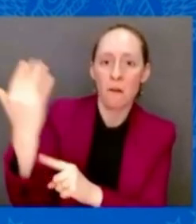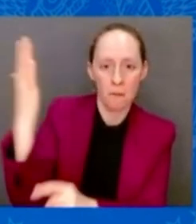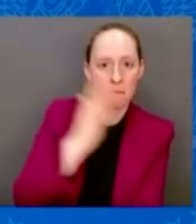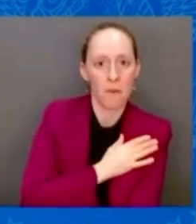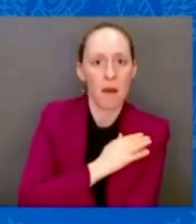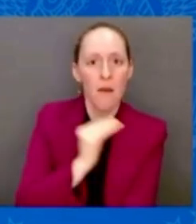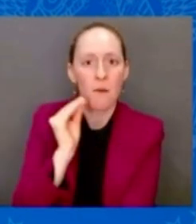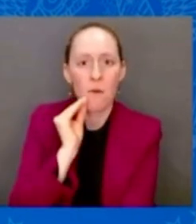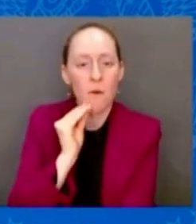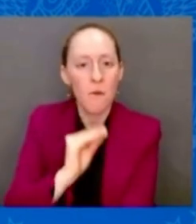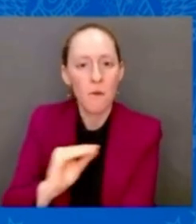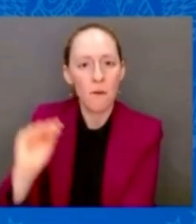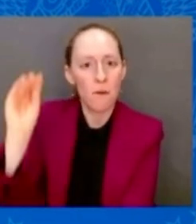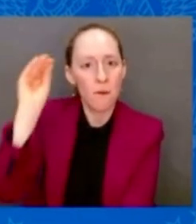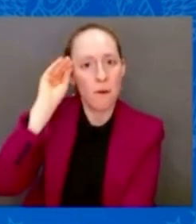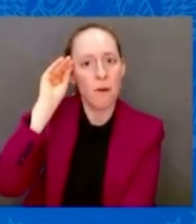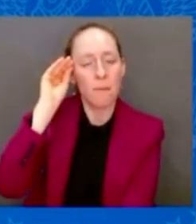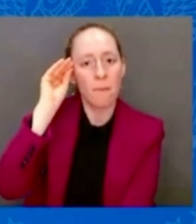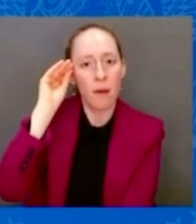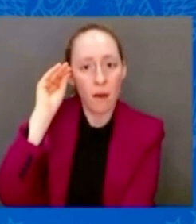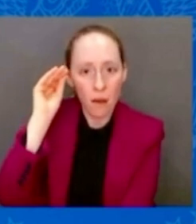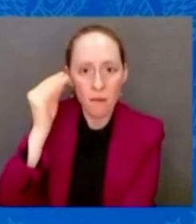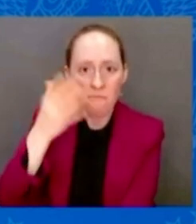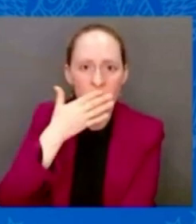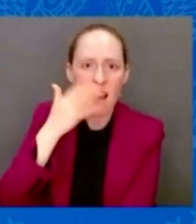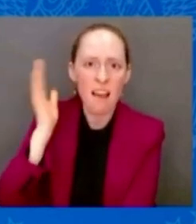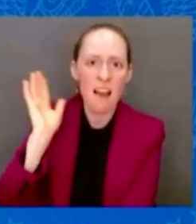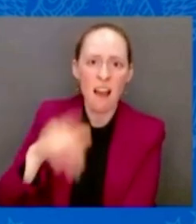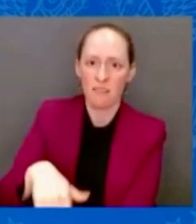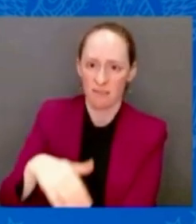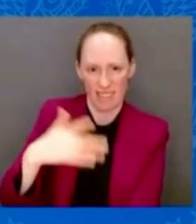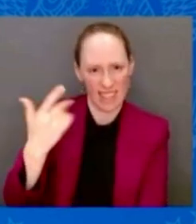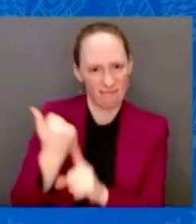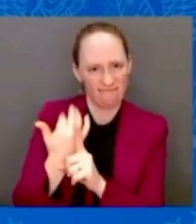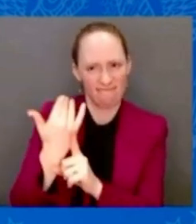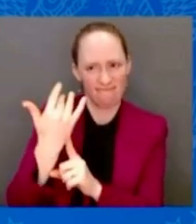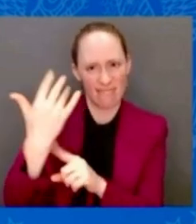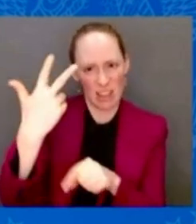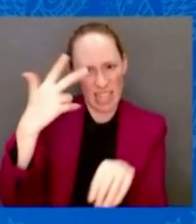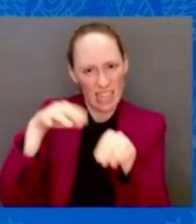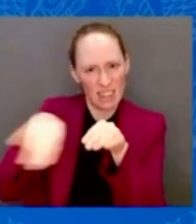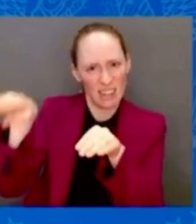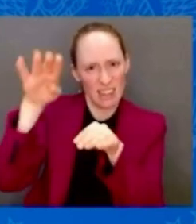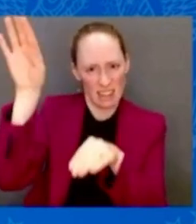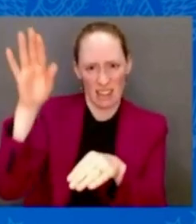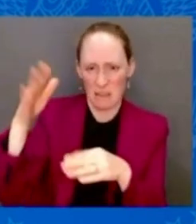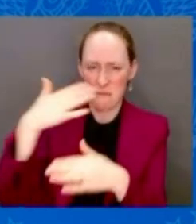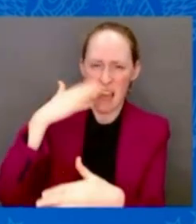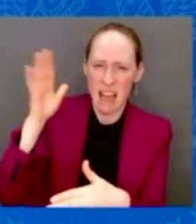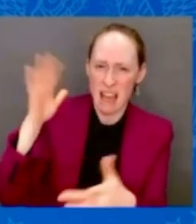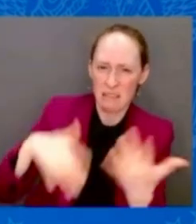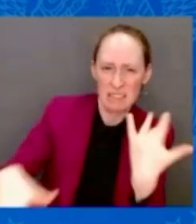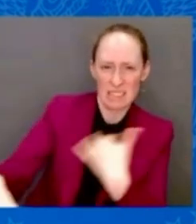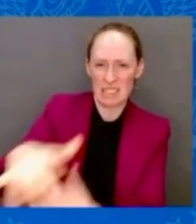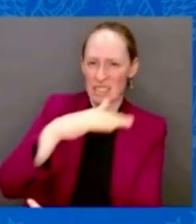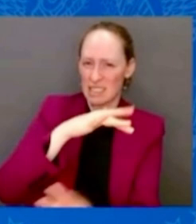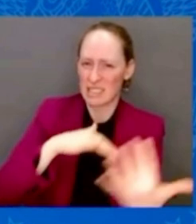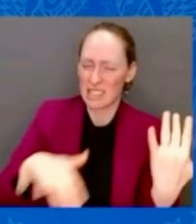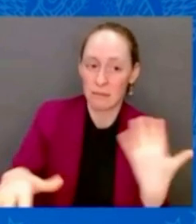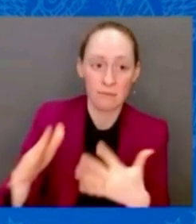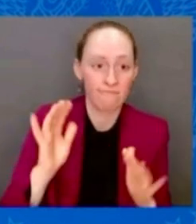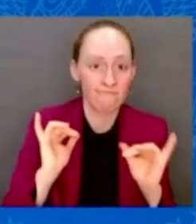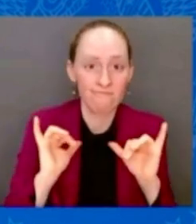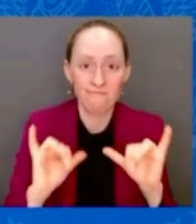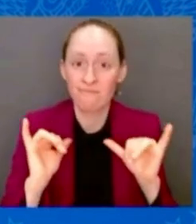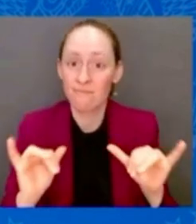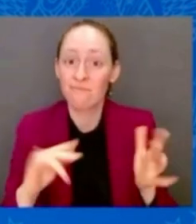three stories. The reason I can show you that is because every piece of furniture had to be replaced because of the smoke. But guess what? My fire company